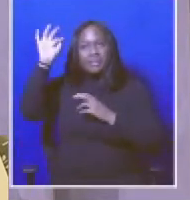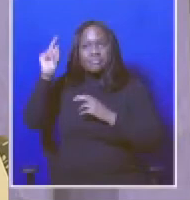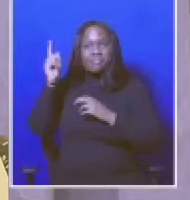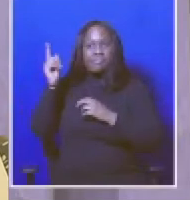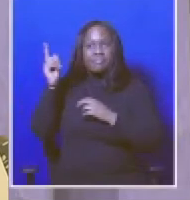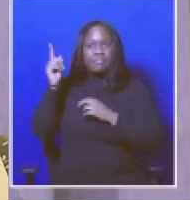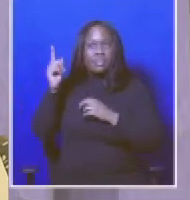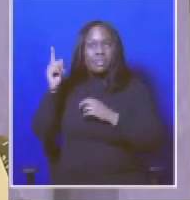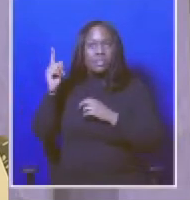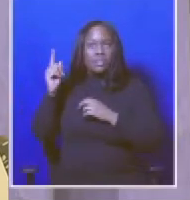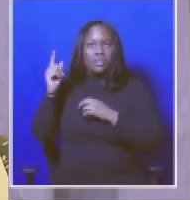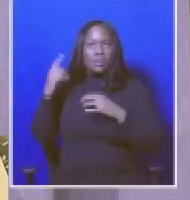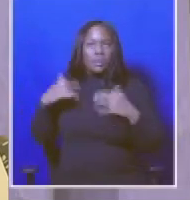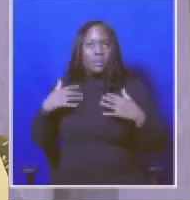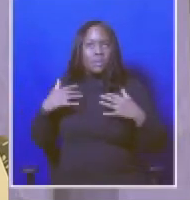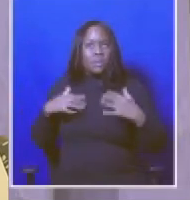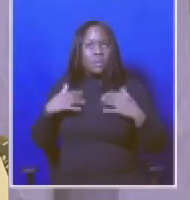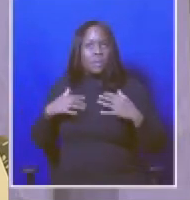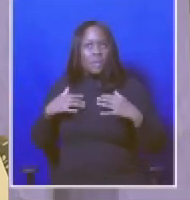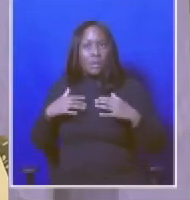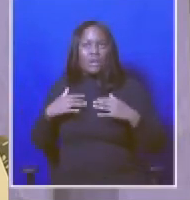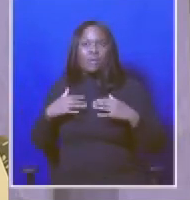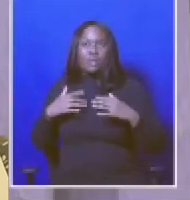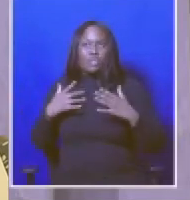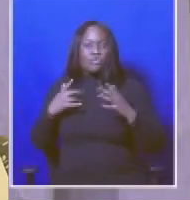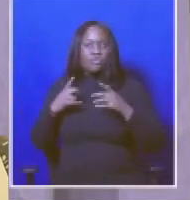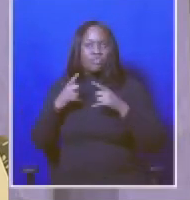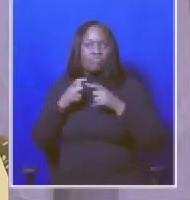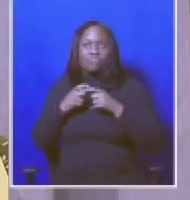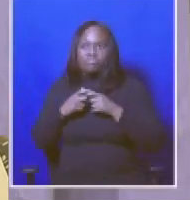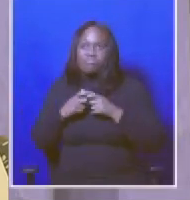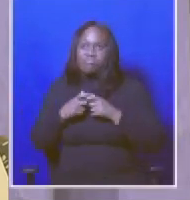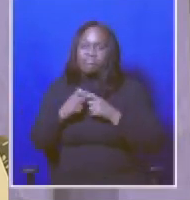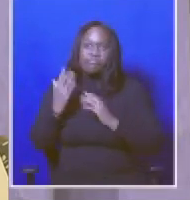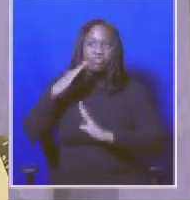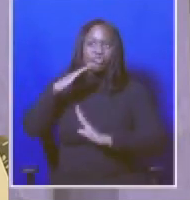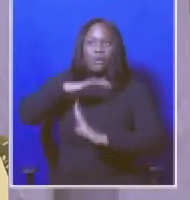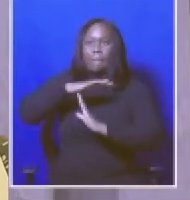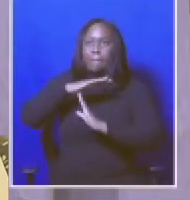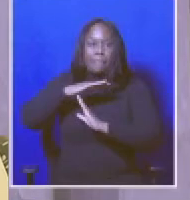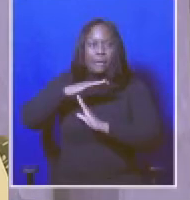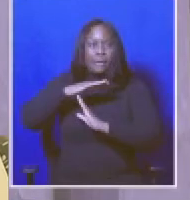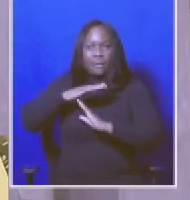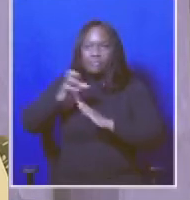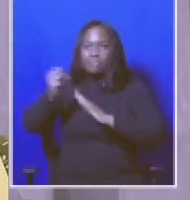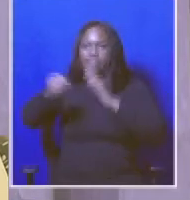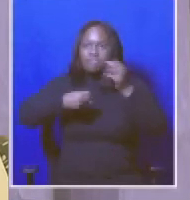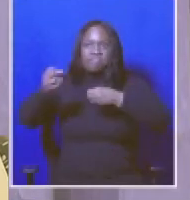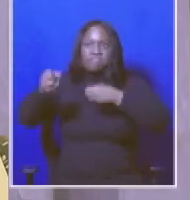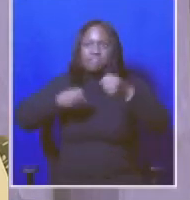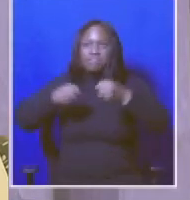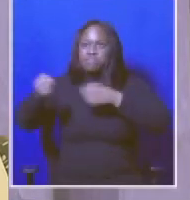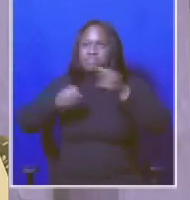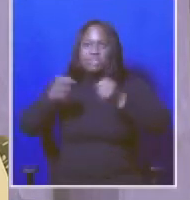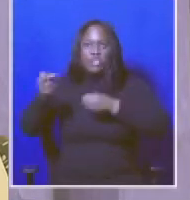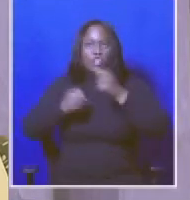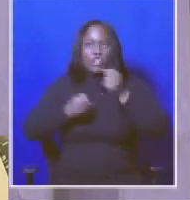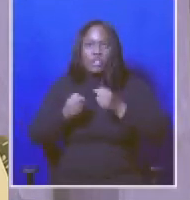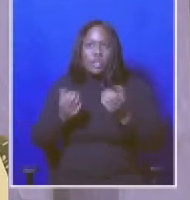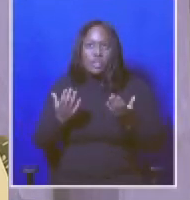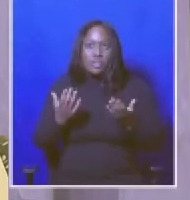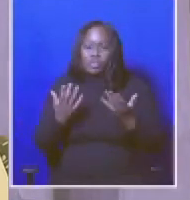the biggest employers in the country, as we speak, the biggest.